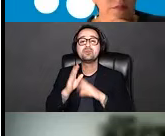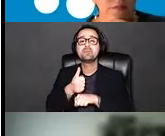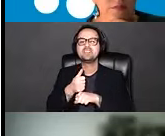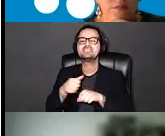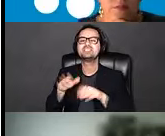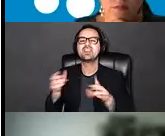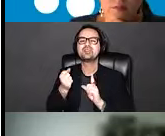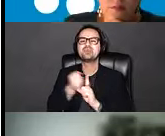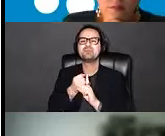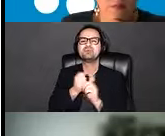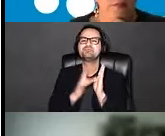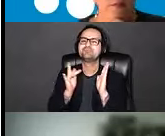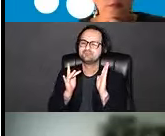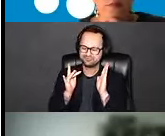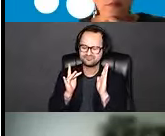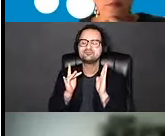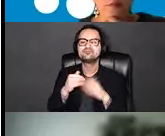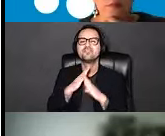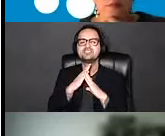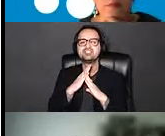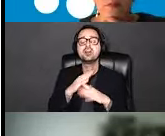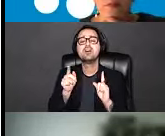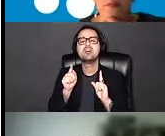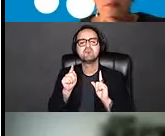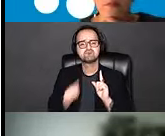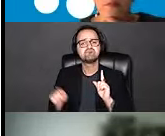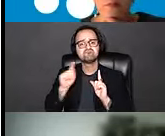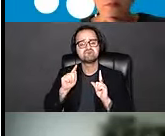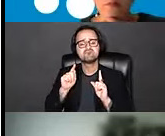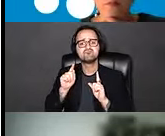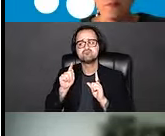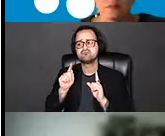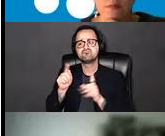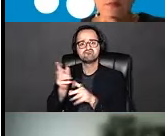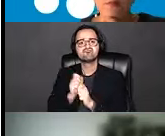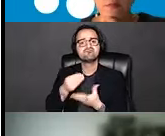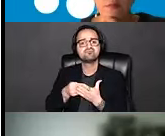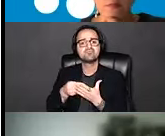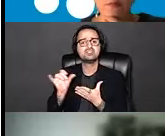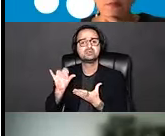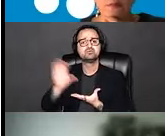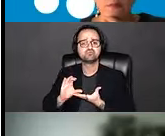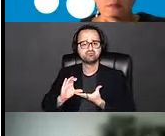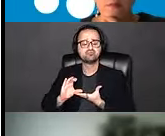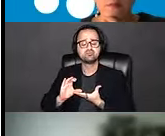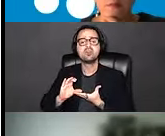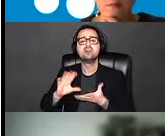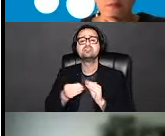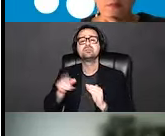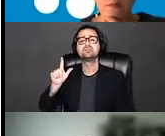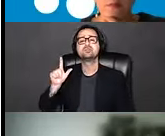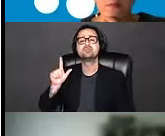as I understand it, you all are recipients of those funds, received $29